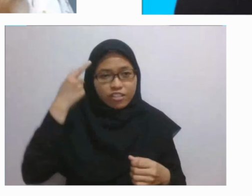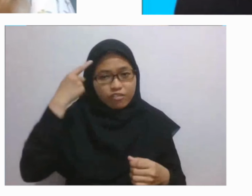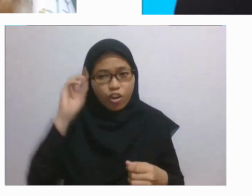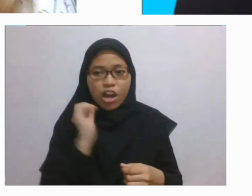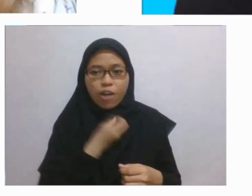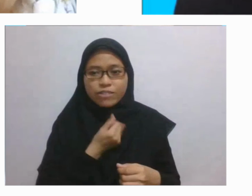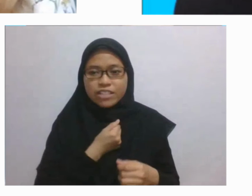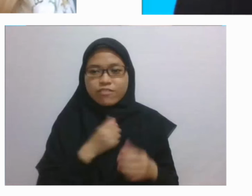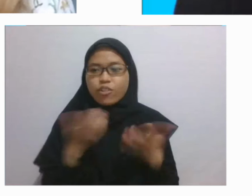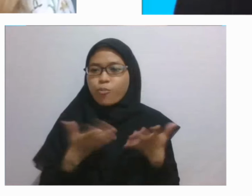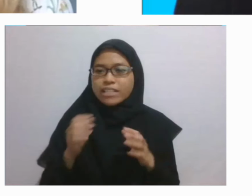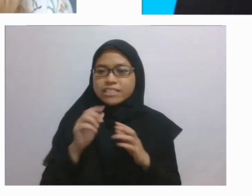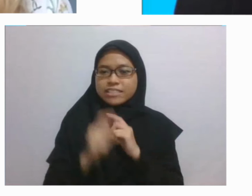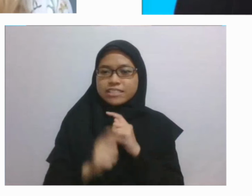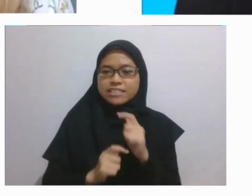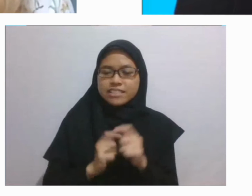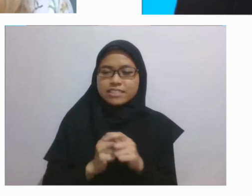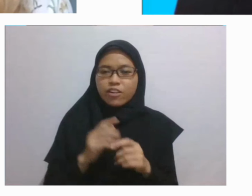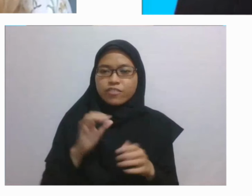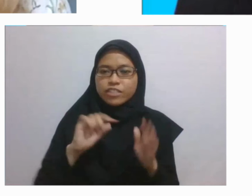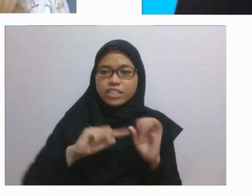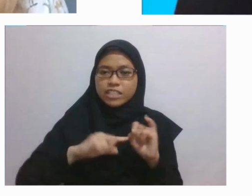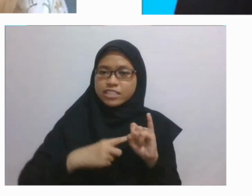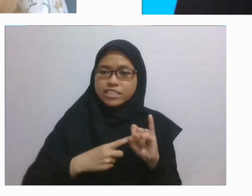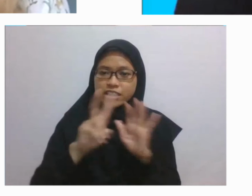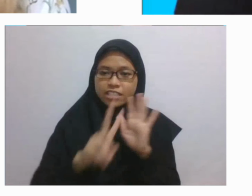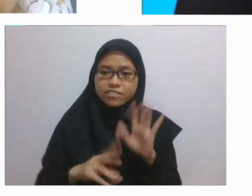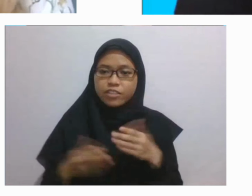being introduced really are as effective as they say they are.